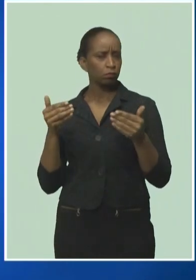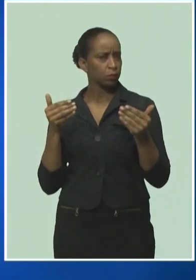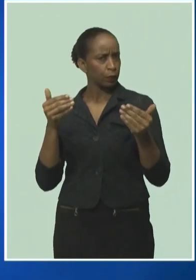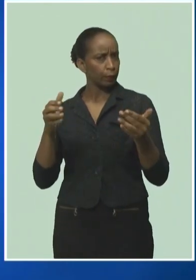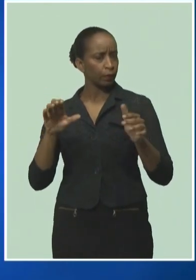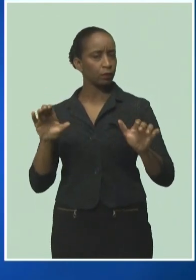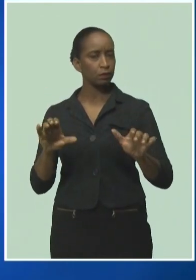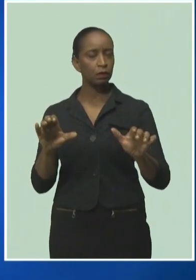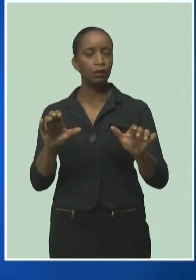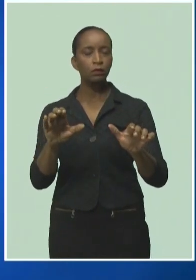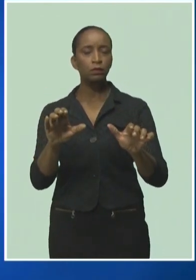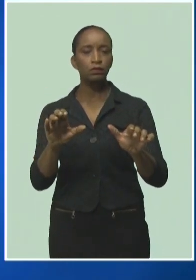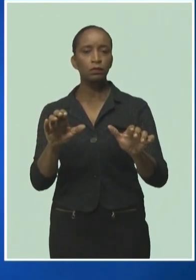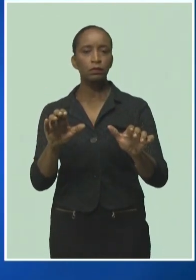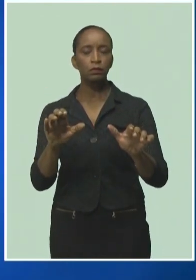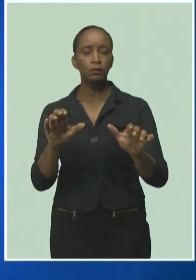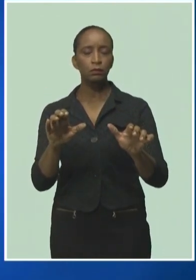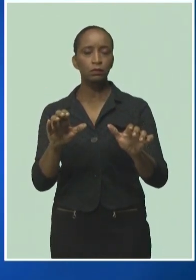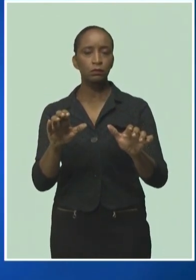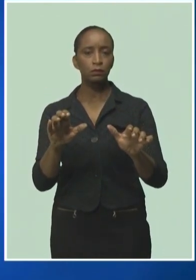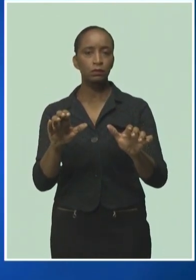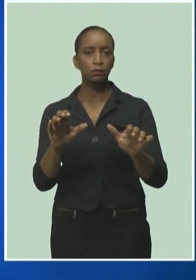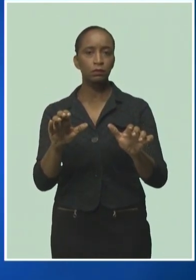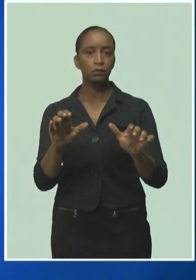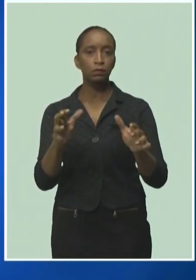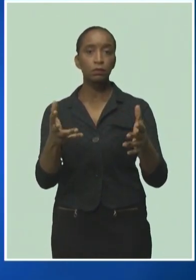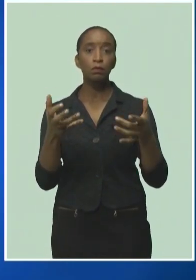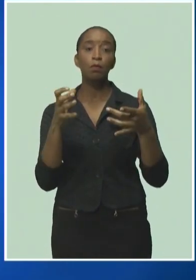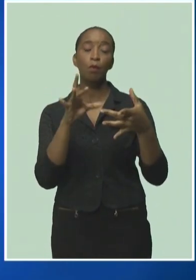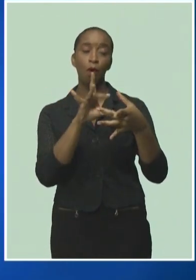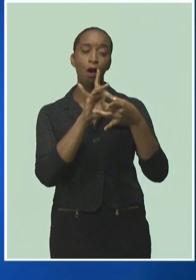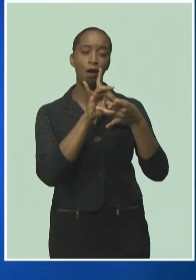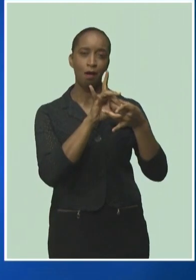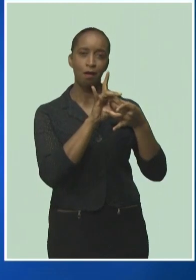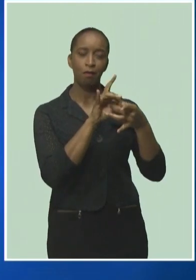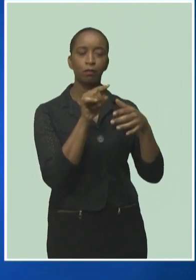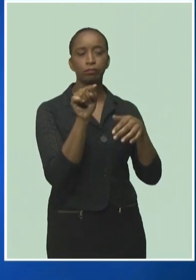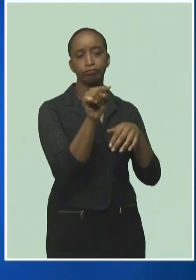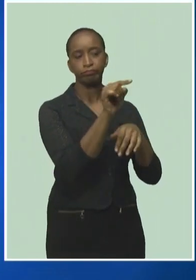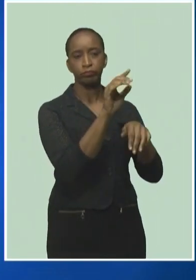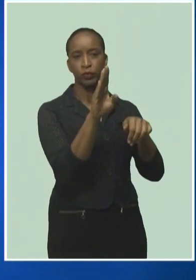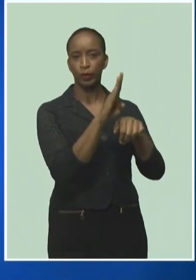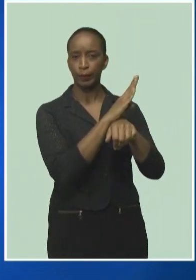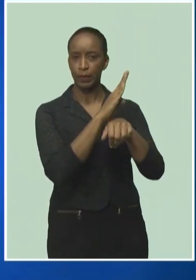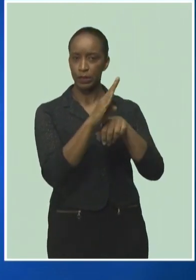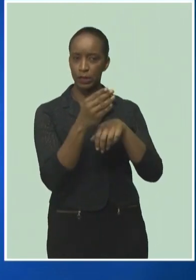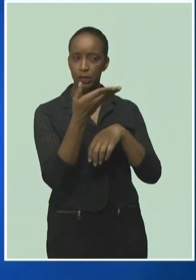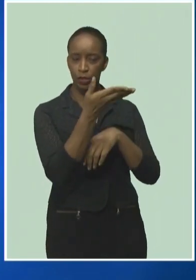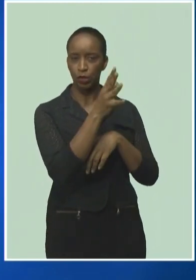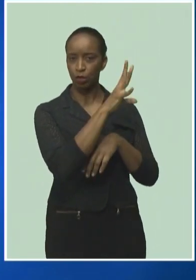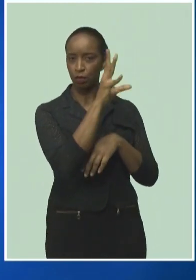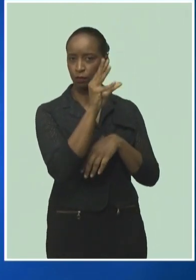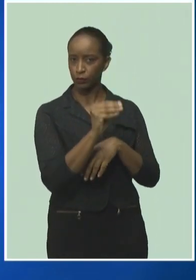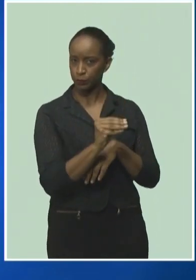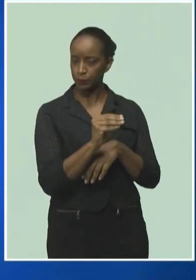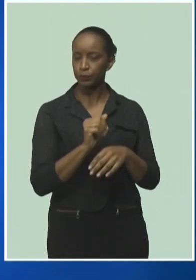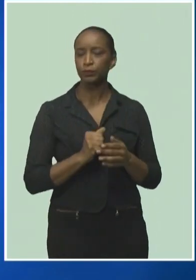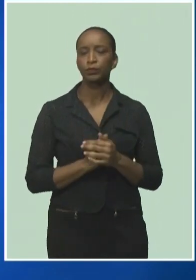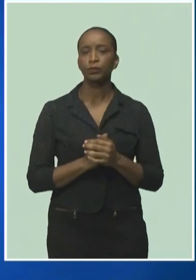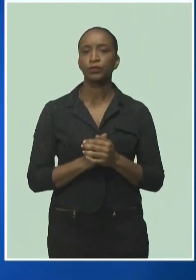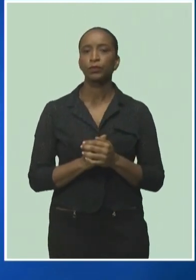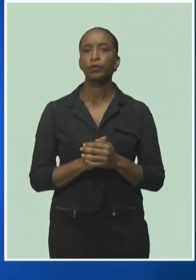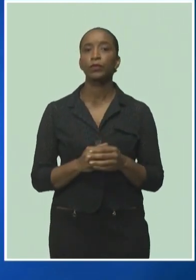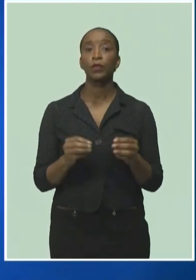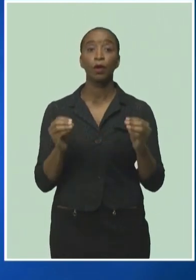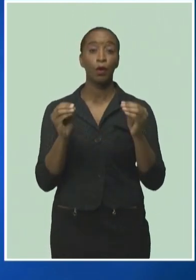to foster and enhance commercial ties. There is growing commercial cooperation